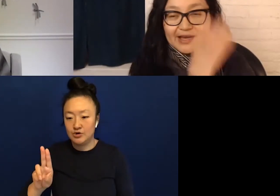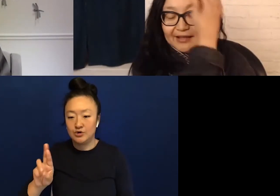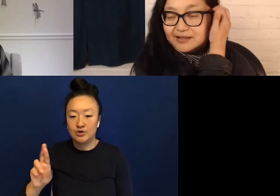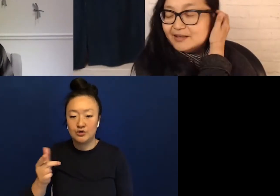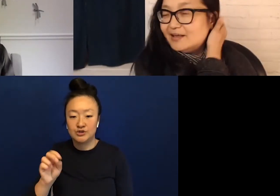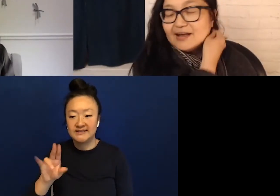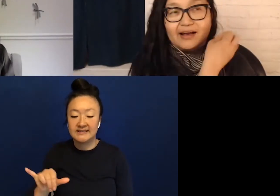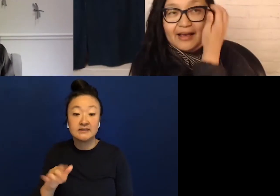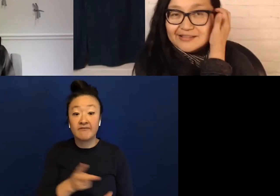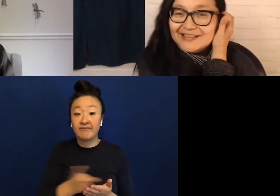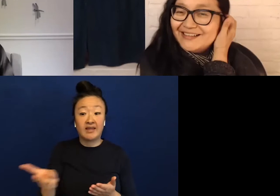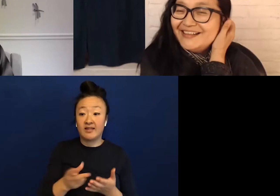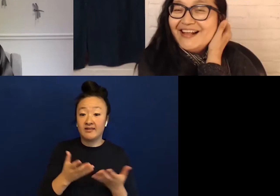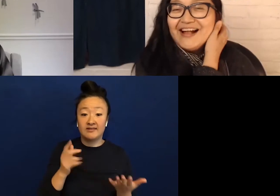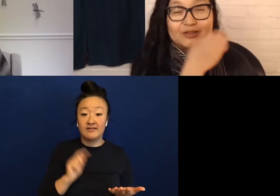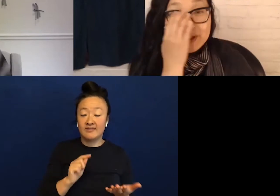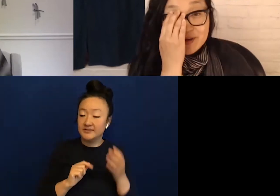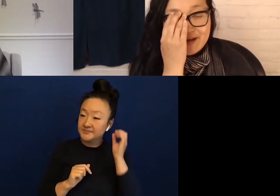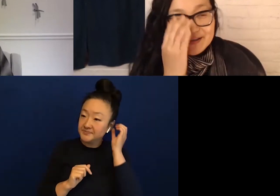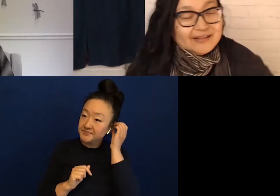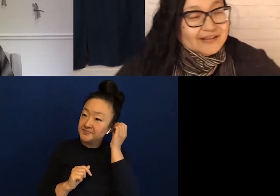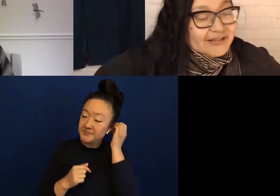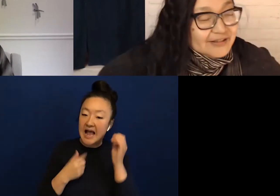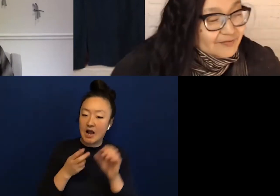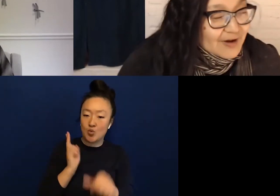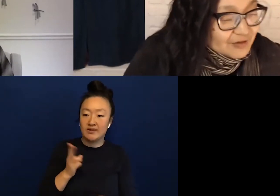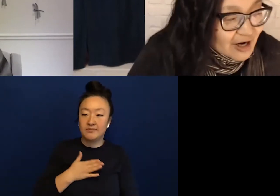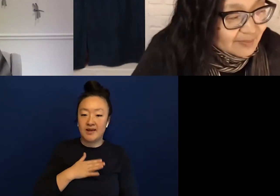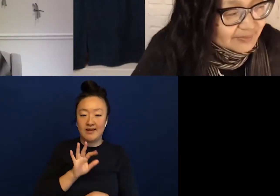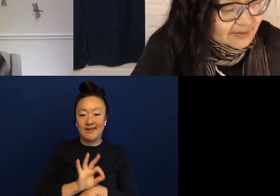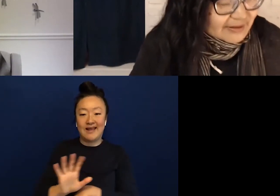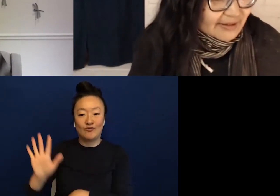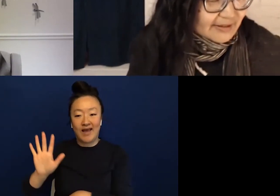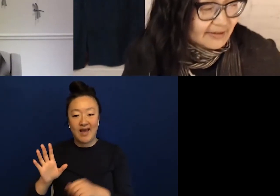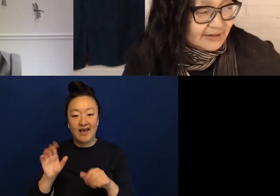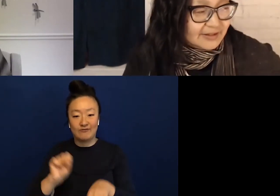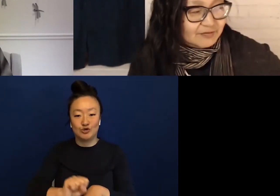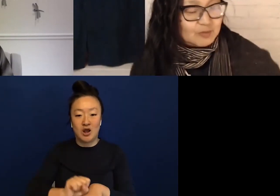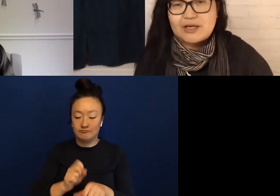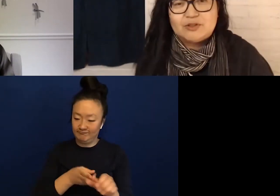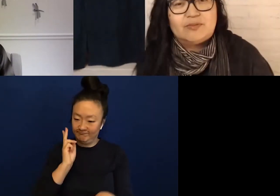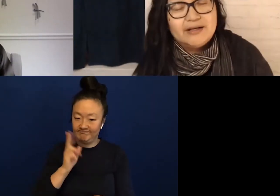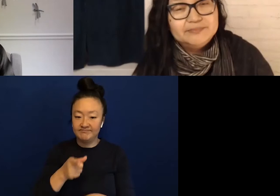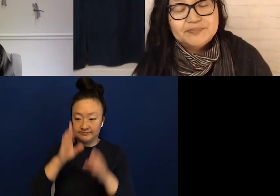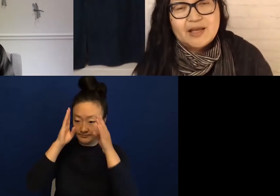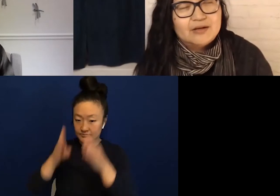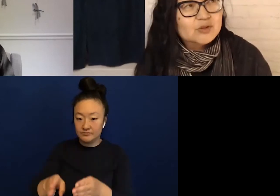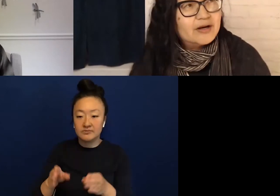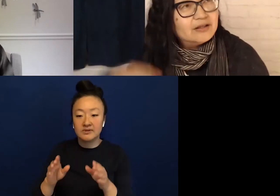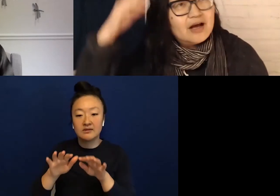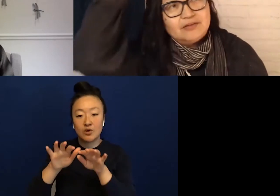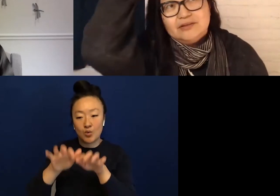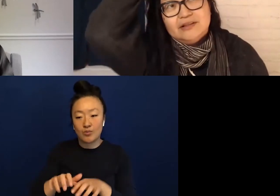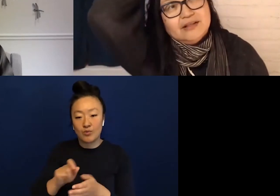was that I had I'd quit my 9 to 5 job to devote more time to writing, and I